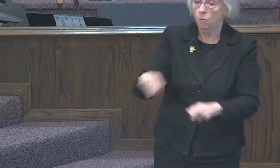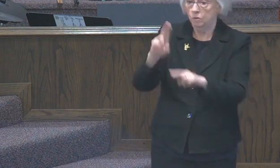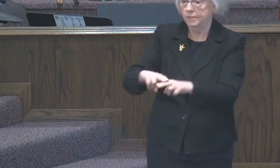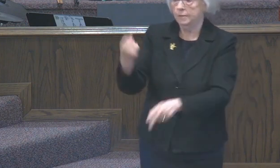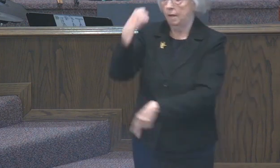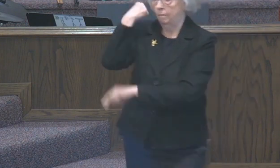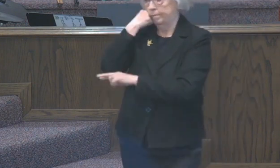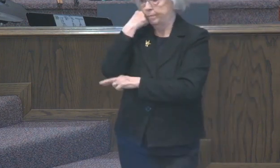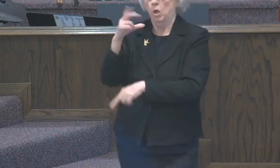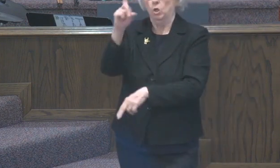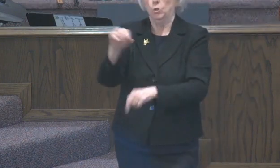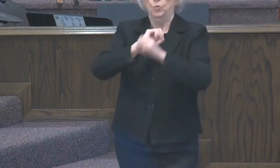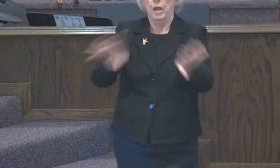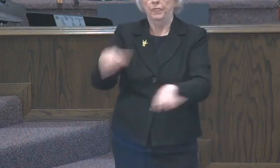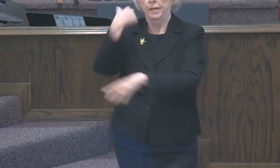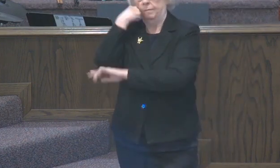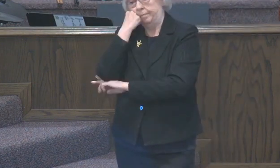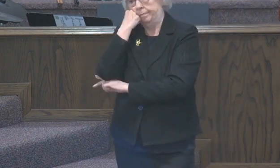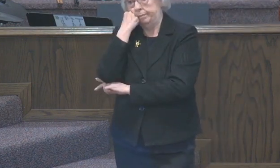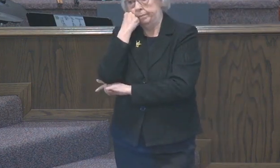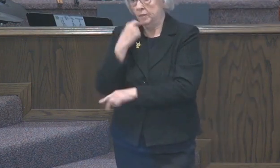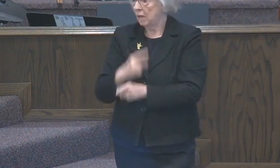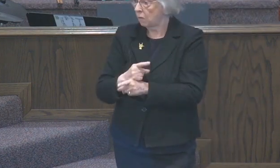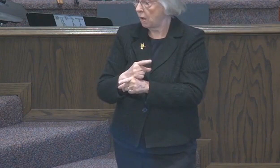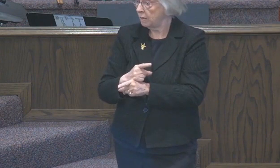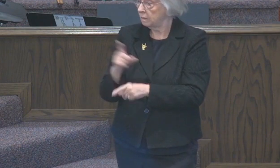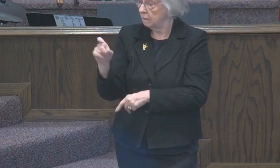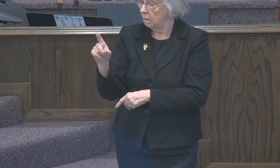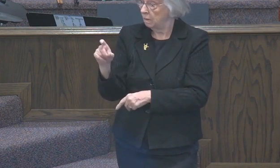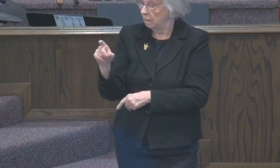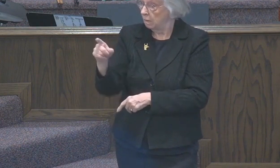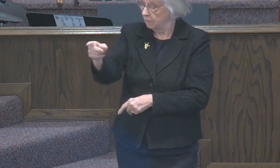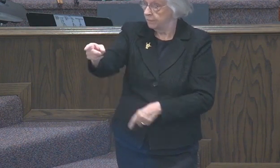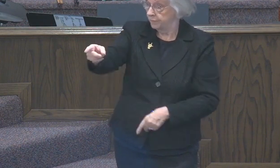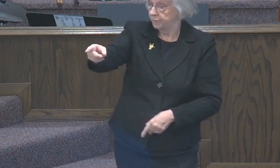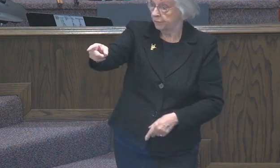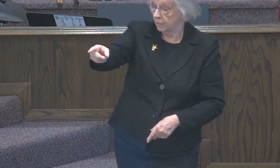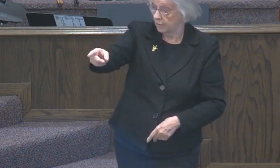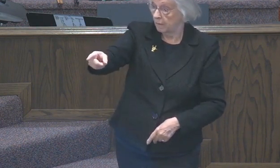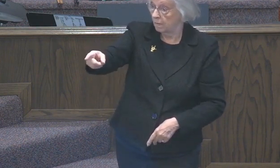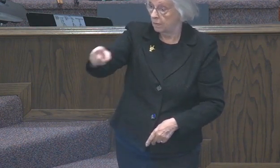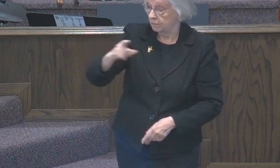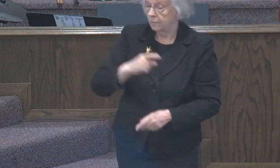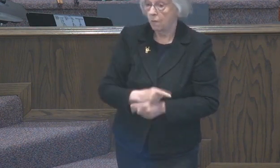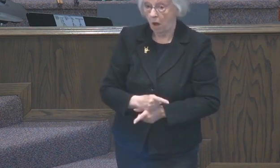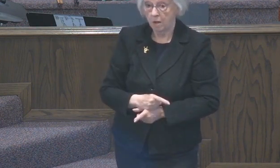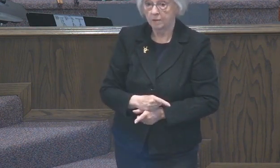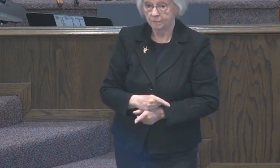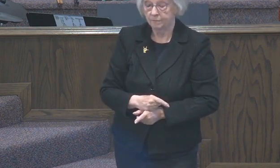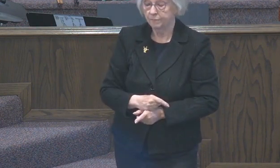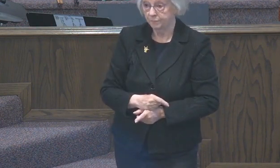That's the negative side of Jesus' golden rule. You see, Jesus says, anticipate,